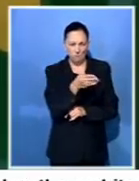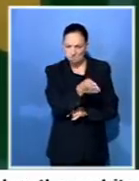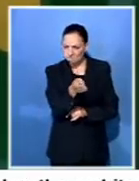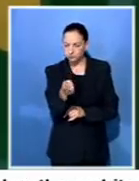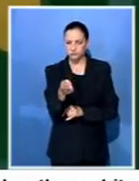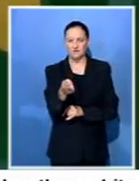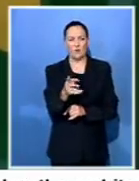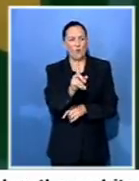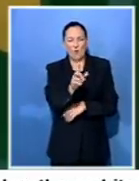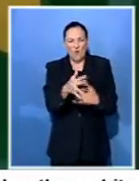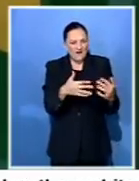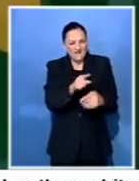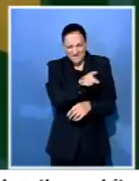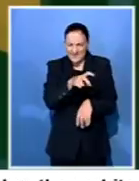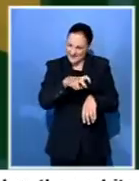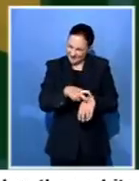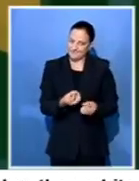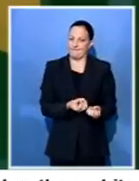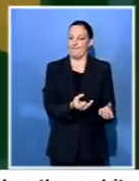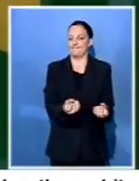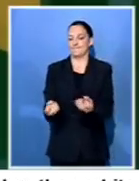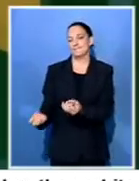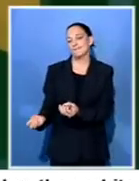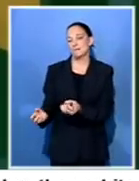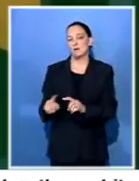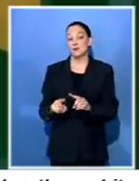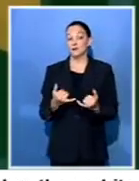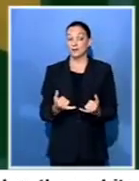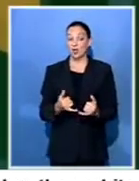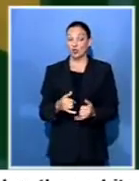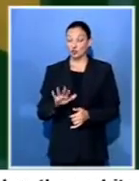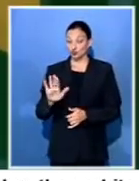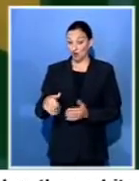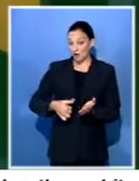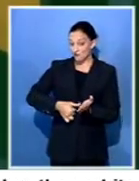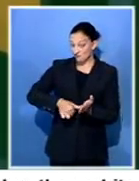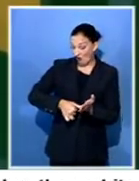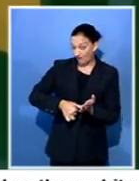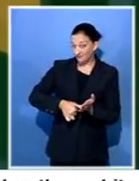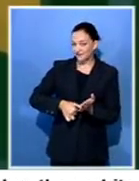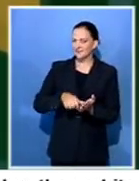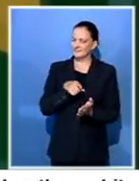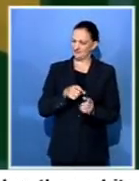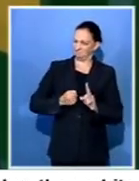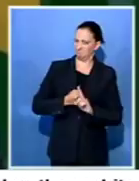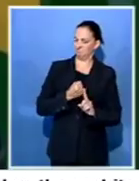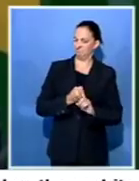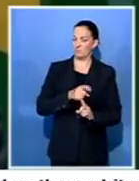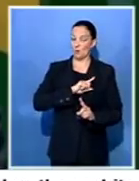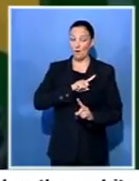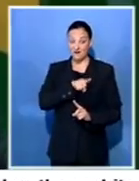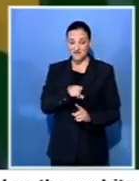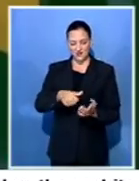to them. He relentlessly championed the child support grant, which had a